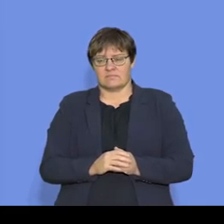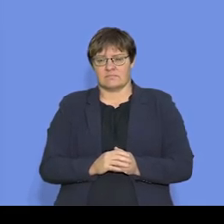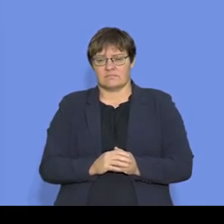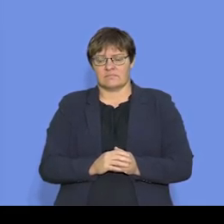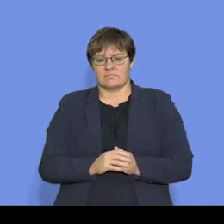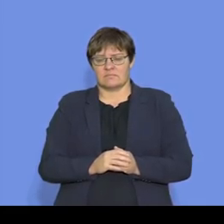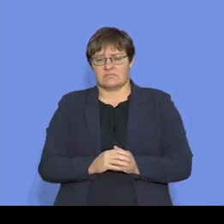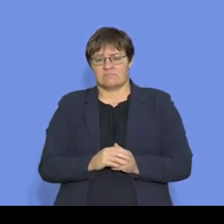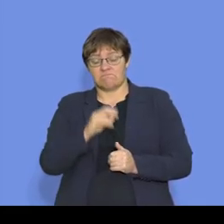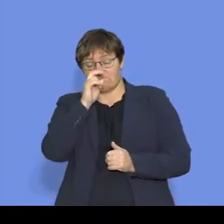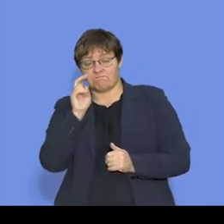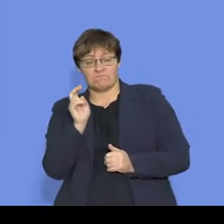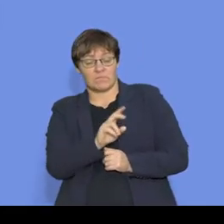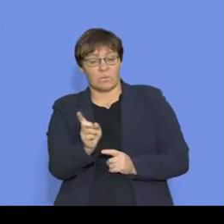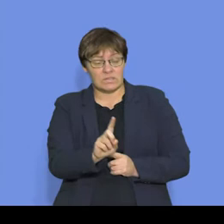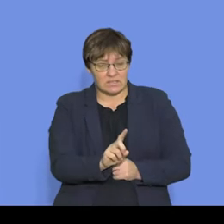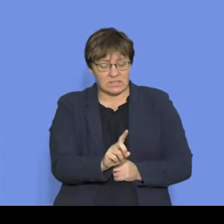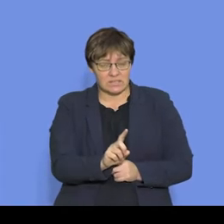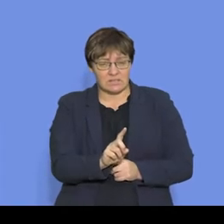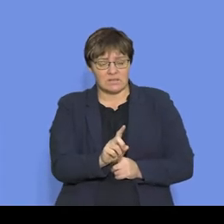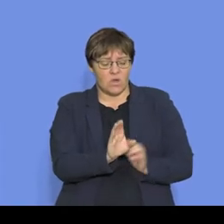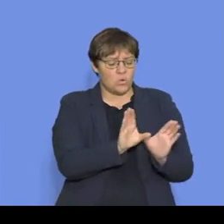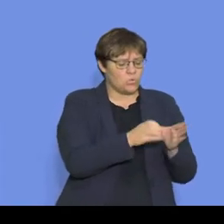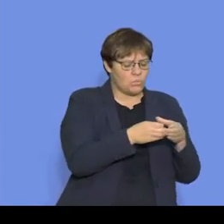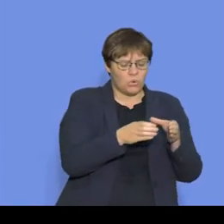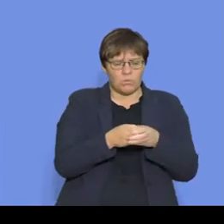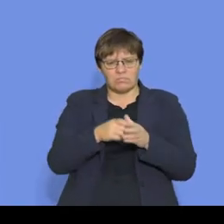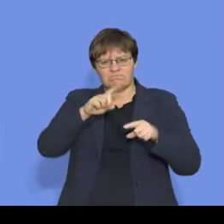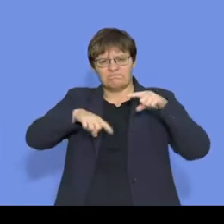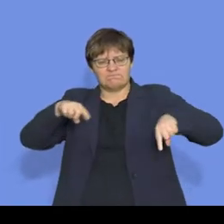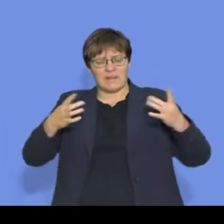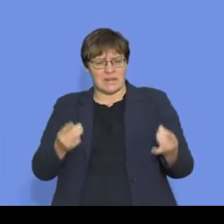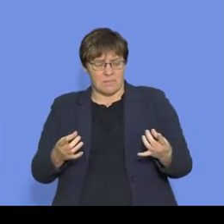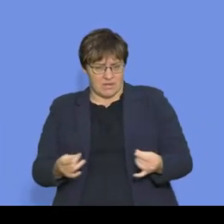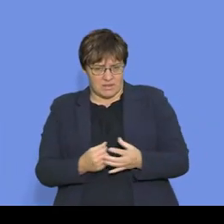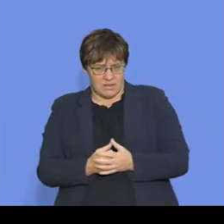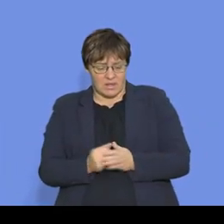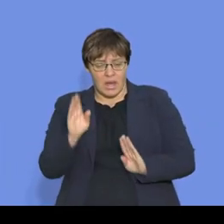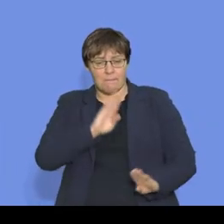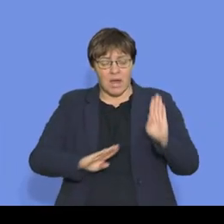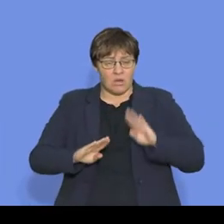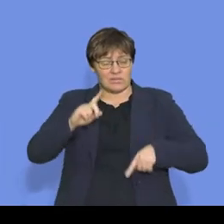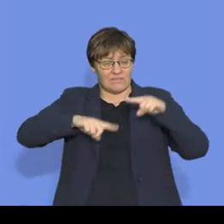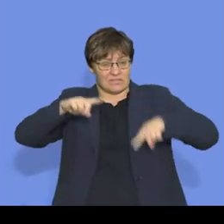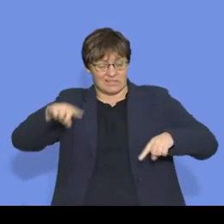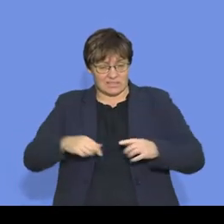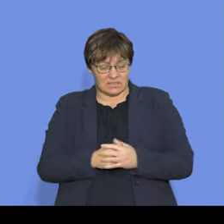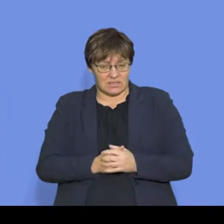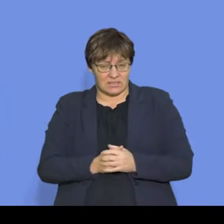that the number of different groups of animals, in other words, the